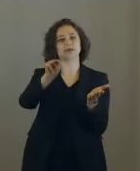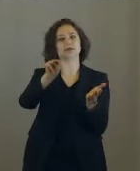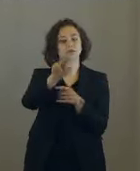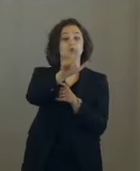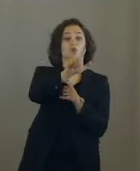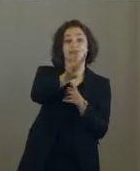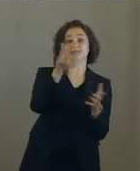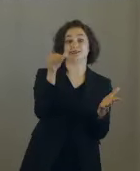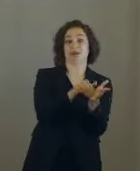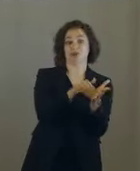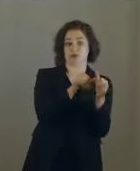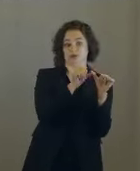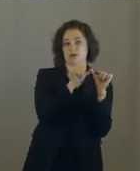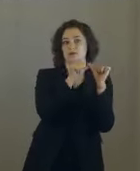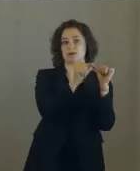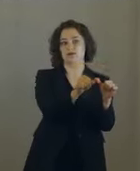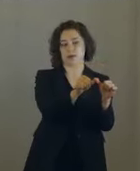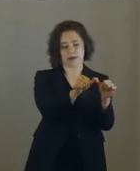$39,026,000 being the